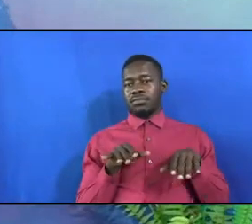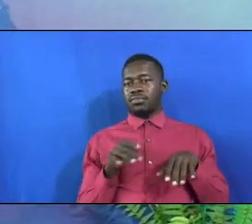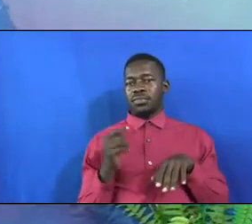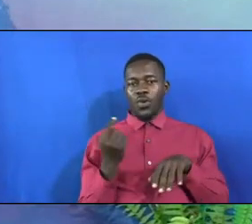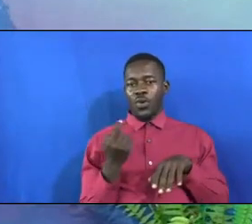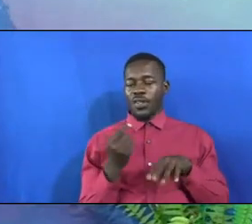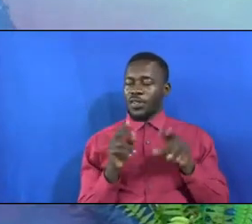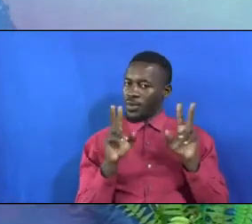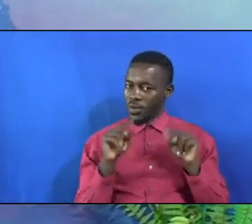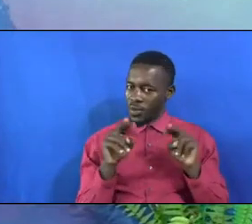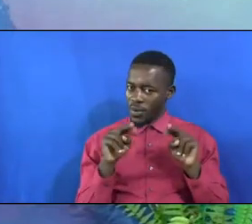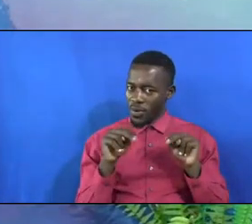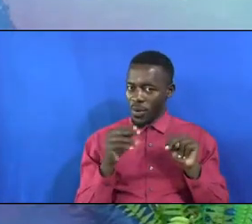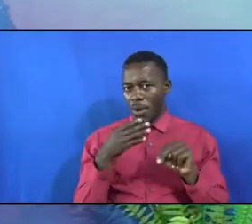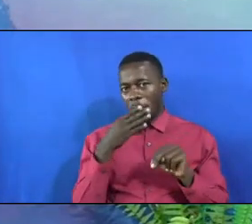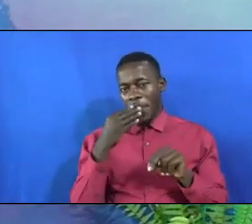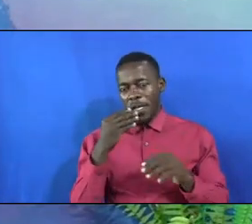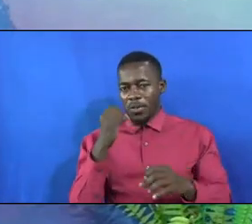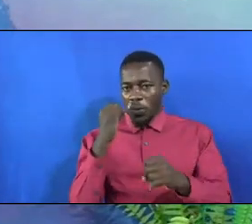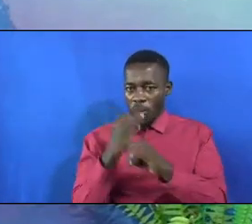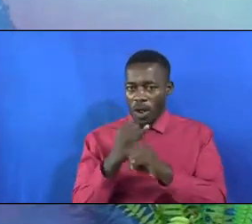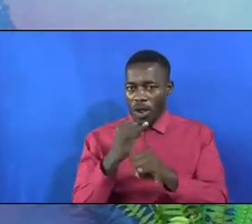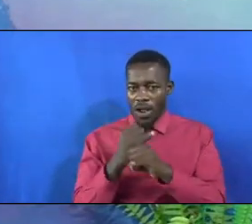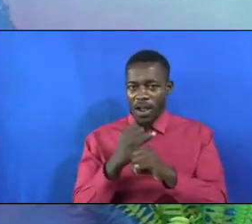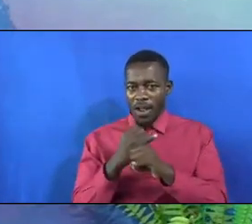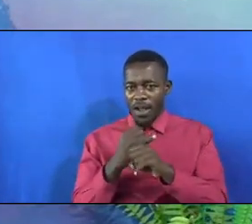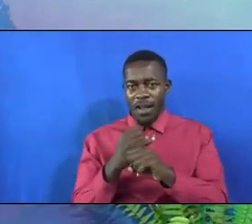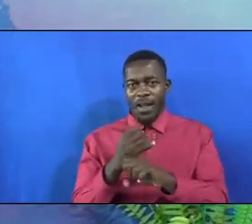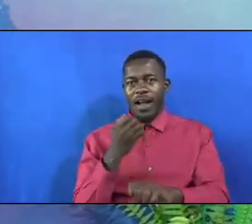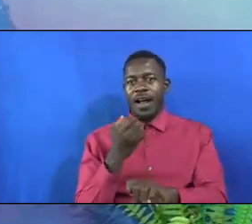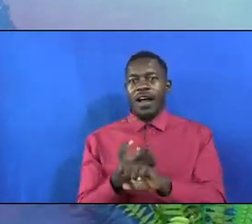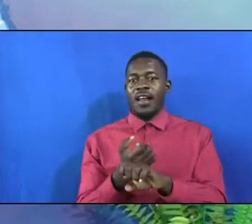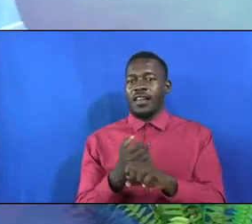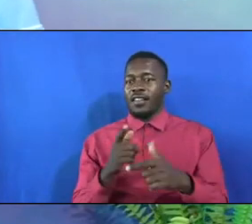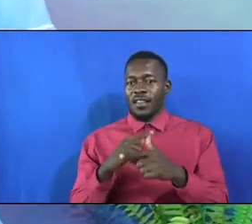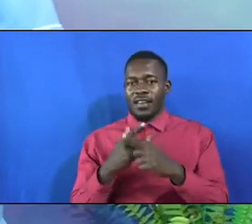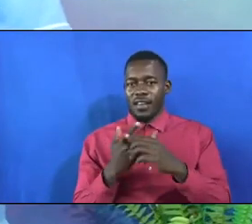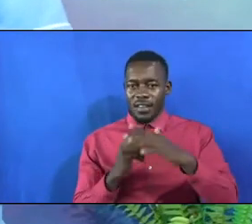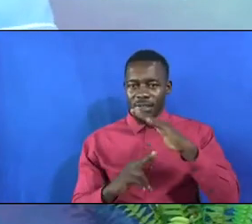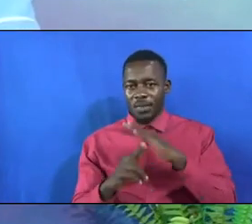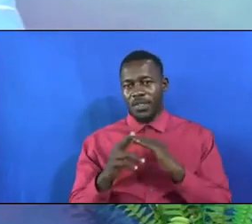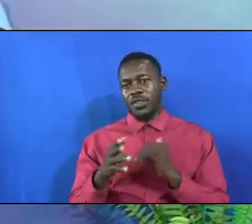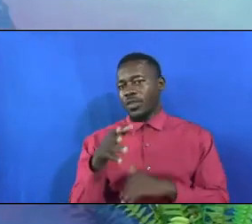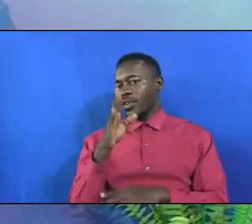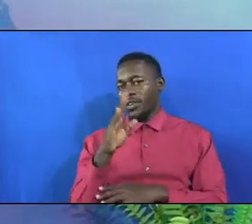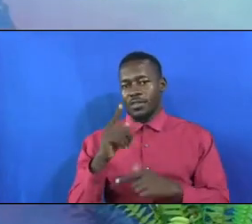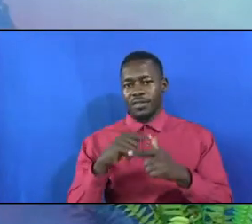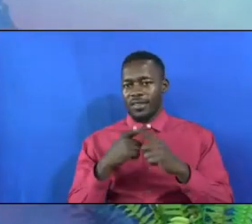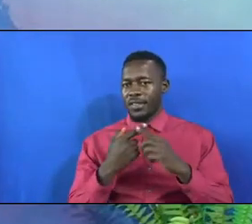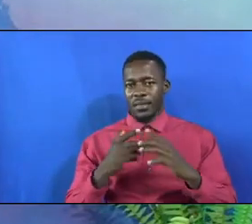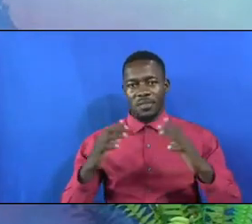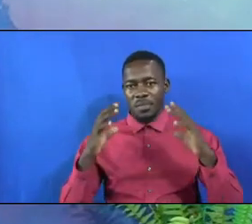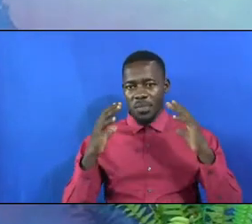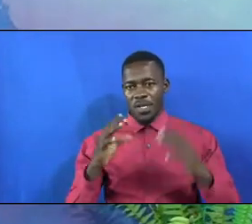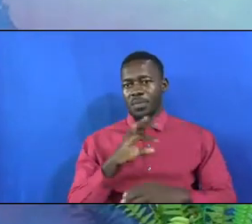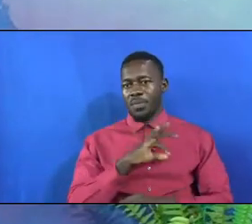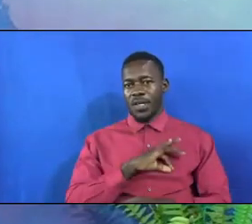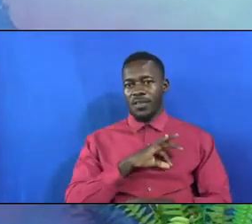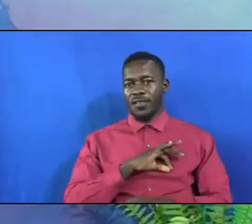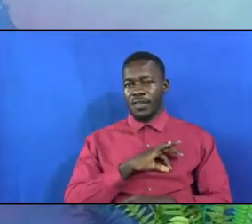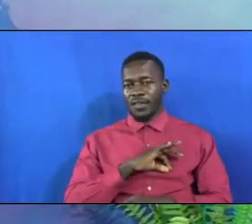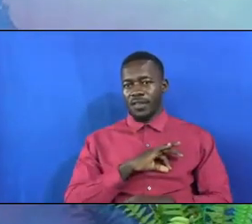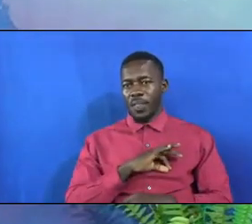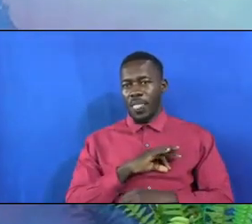temporal comfort that comes with compromise, then the fear of God is in you. And it says, to fear God means